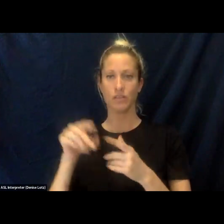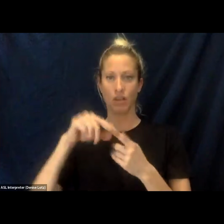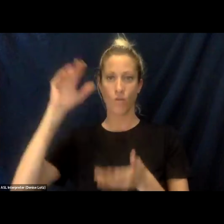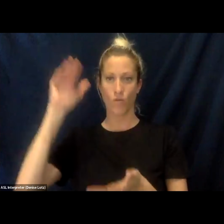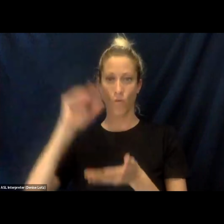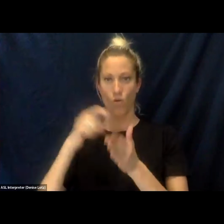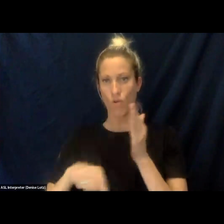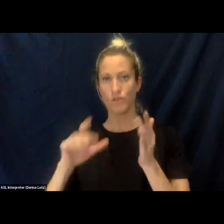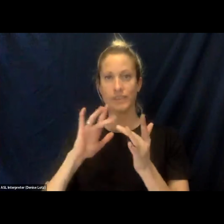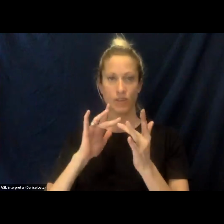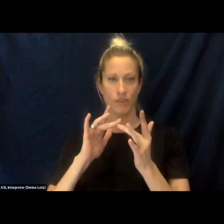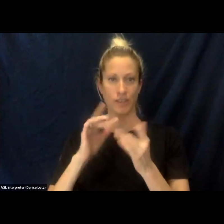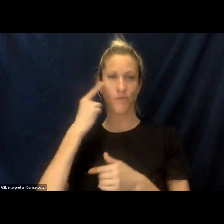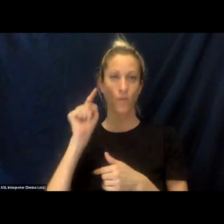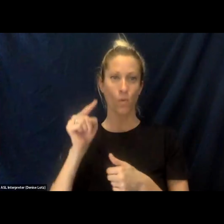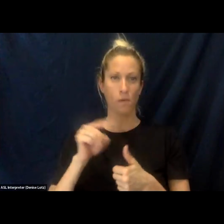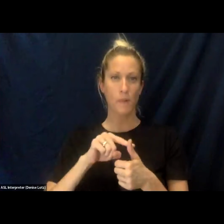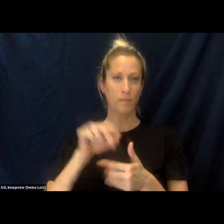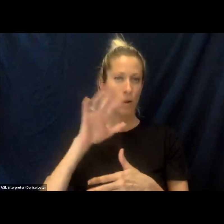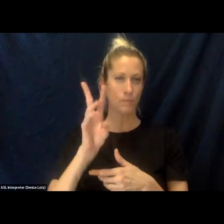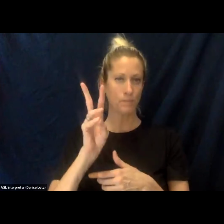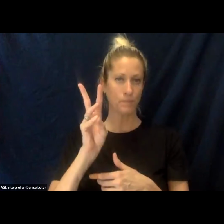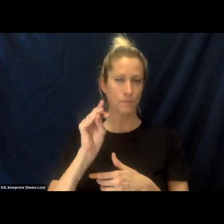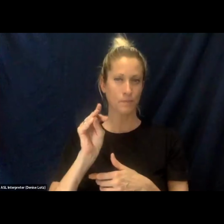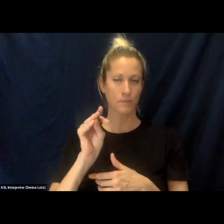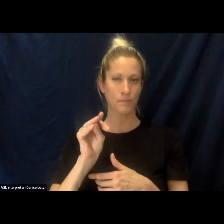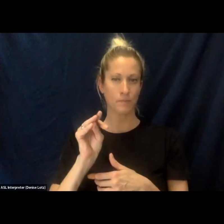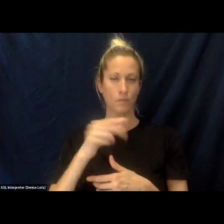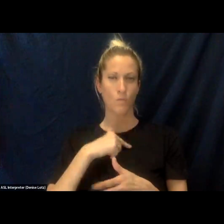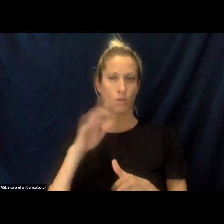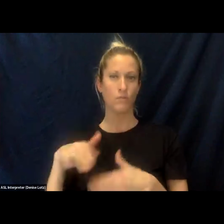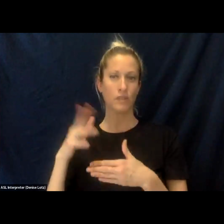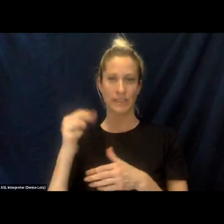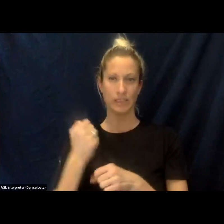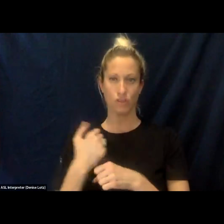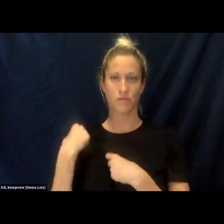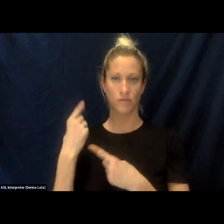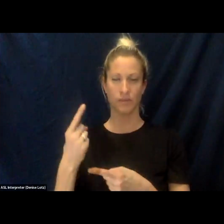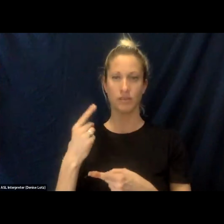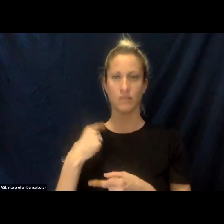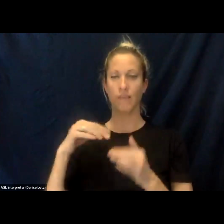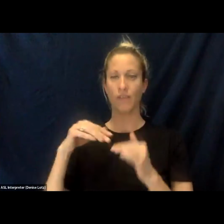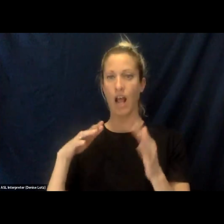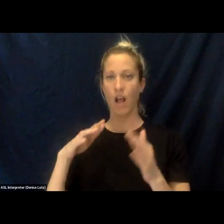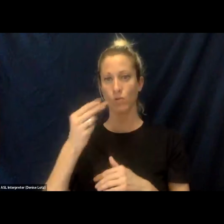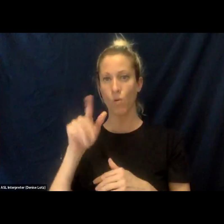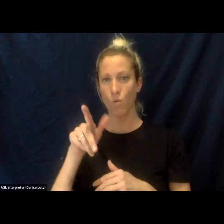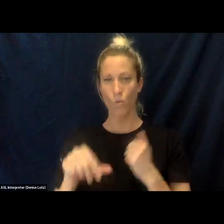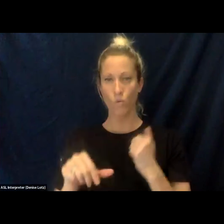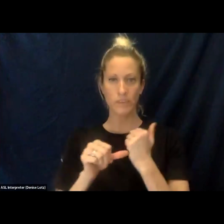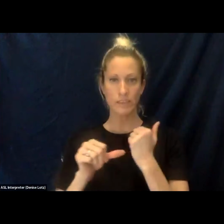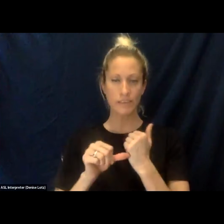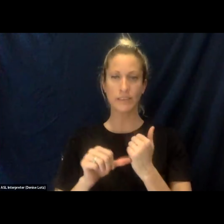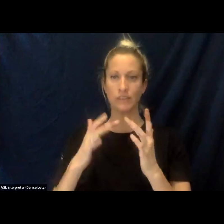internet. For about 6 years at this point, we've been providing households assistance in navigating what all of their different internet options